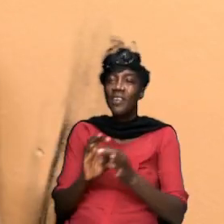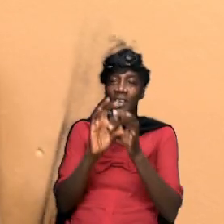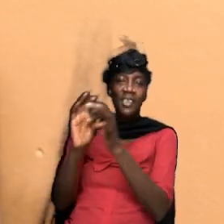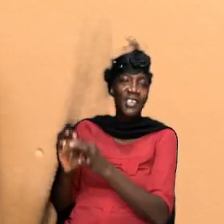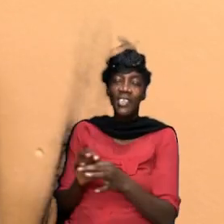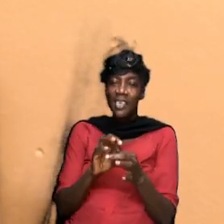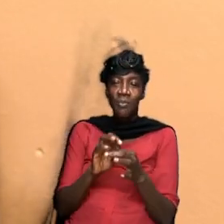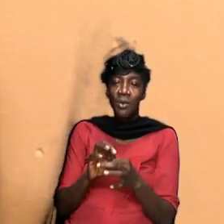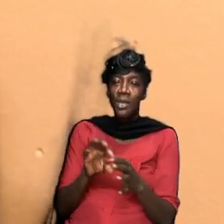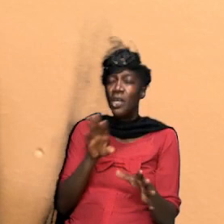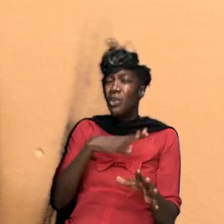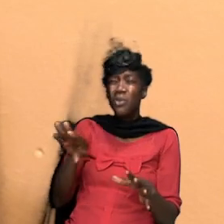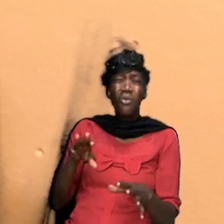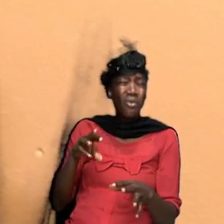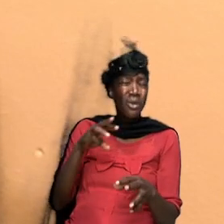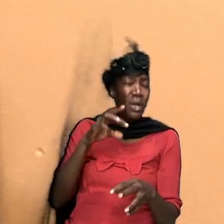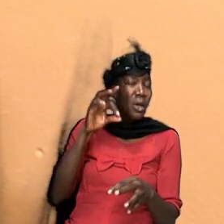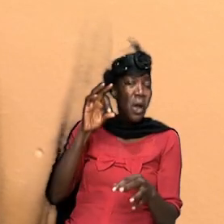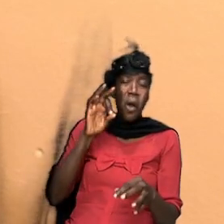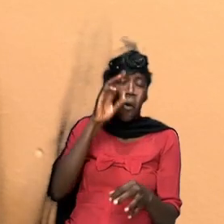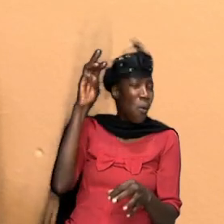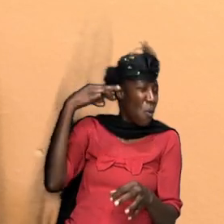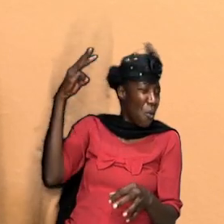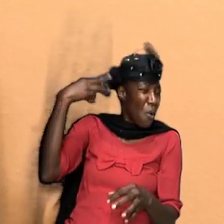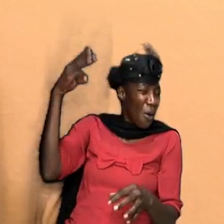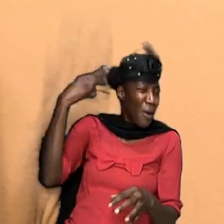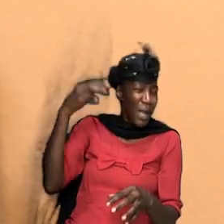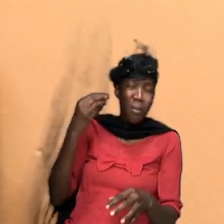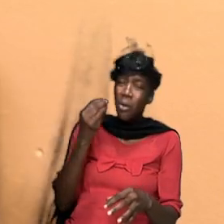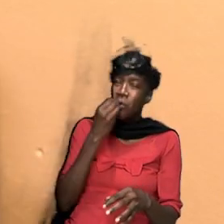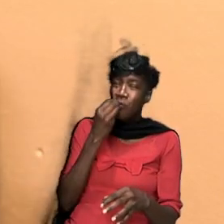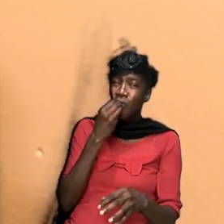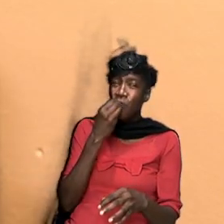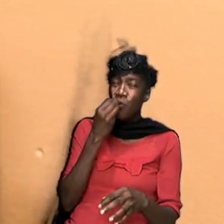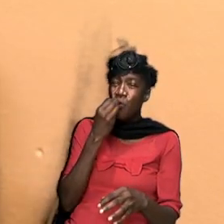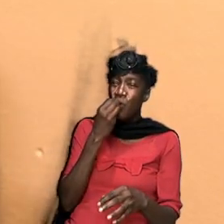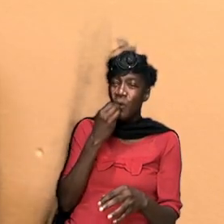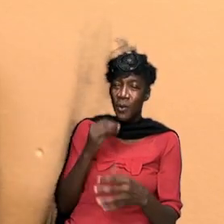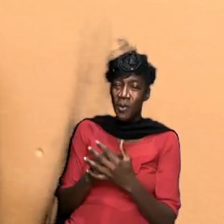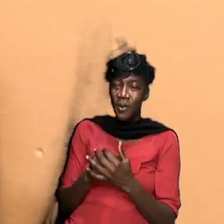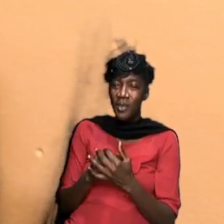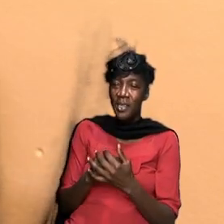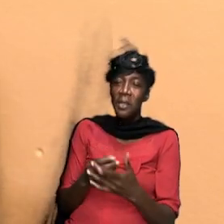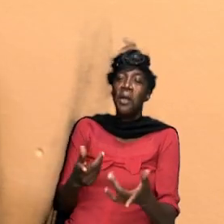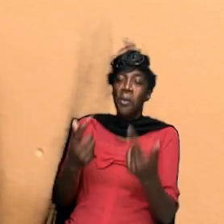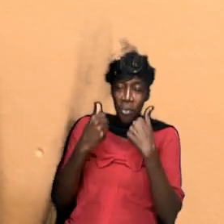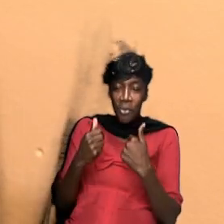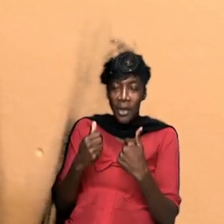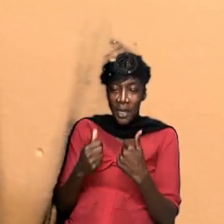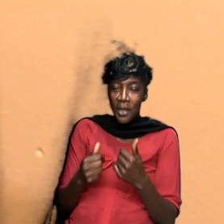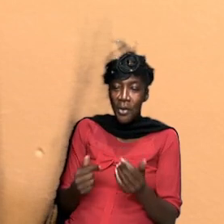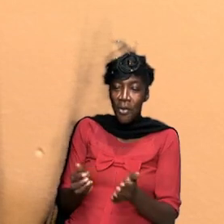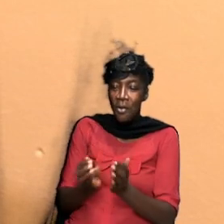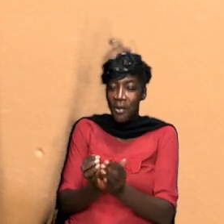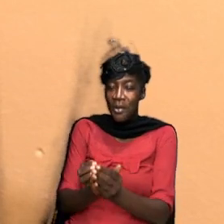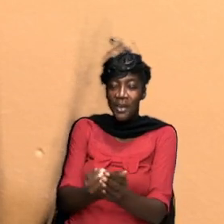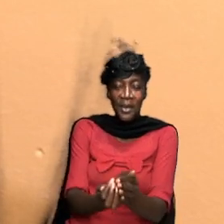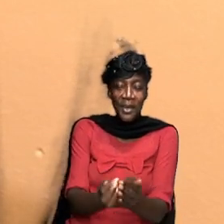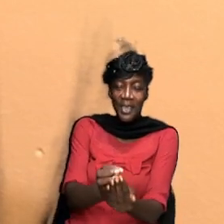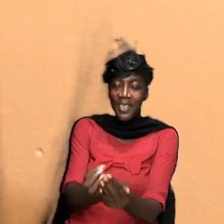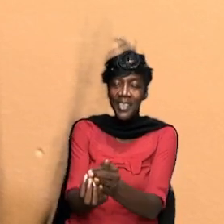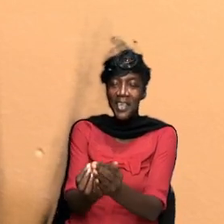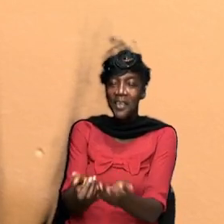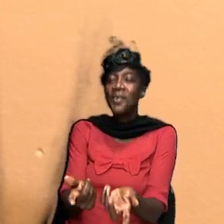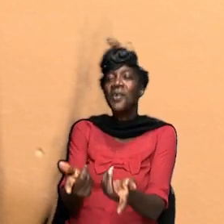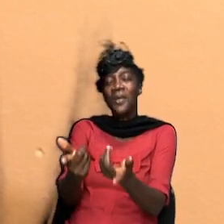Minister said you don't need to worry about food. As a matter of fact, he says that you're supposed to carry a dish so that you can